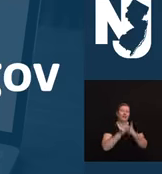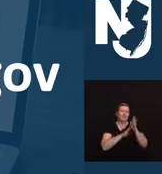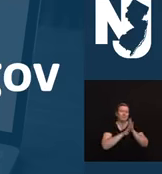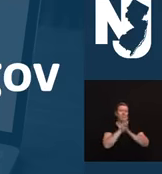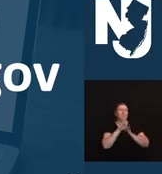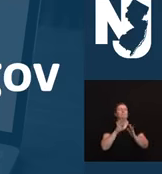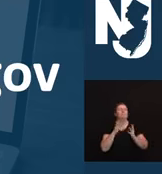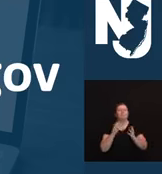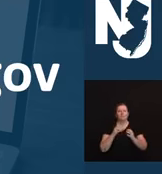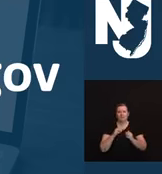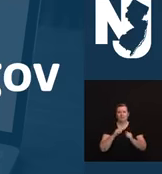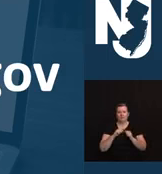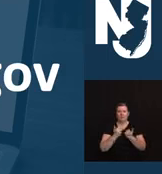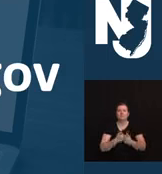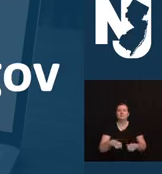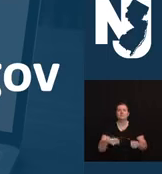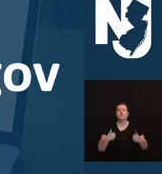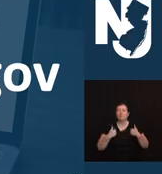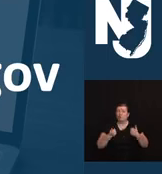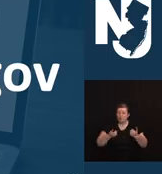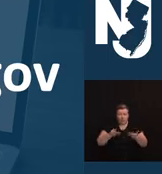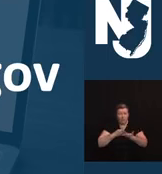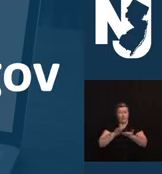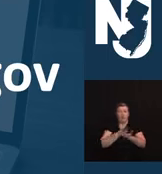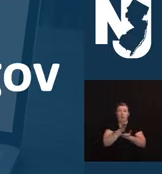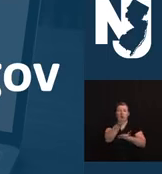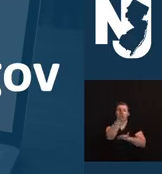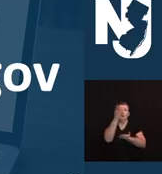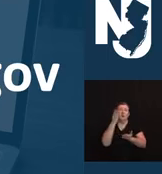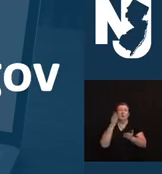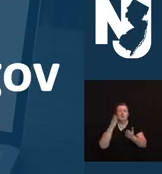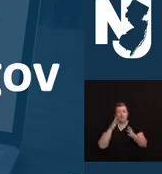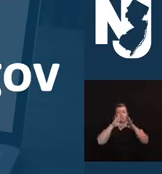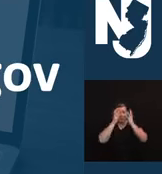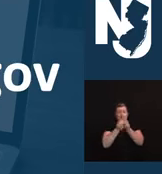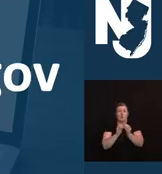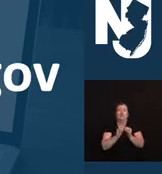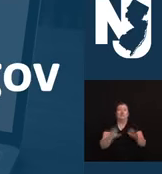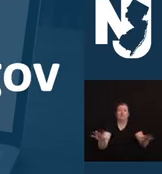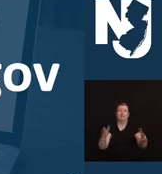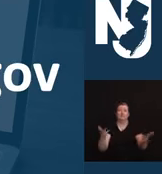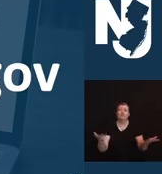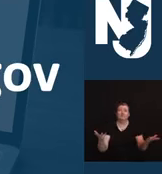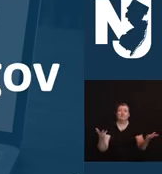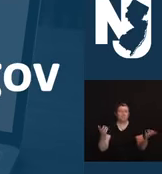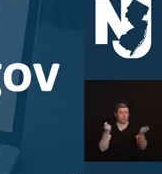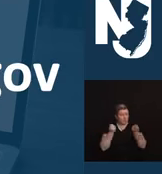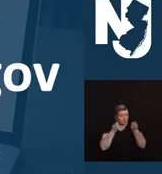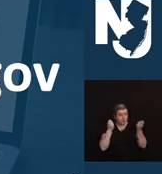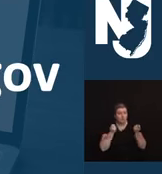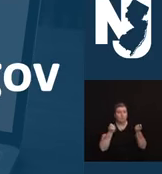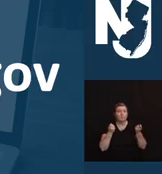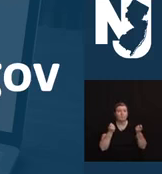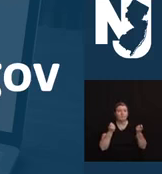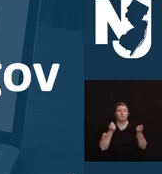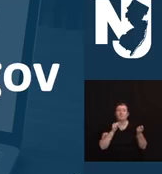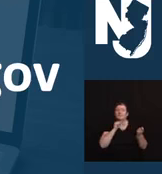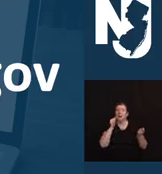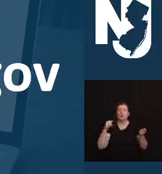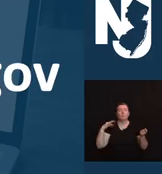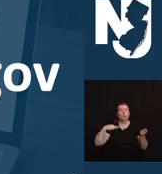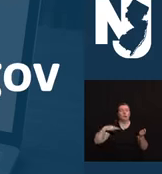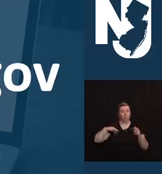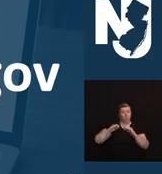stronger and more resilient. But today, we're celebrating a nonprofit organization whose very foundation built